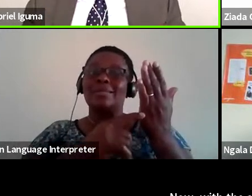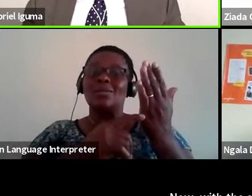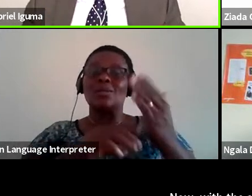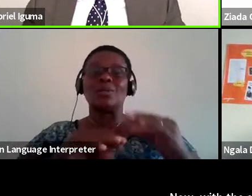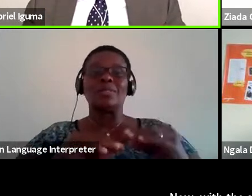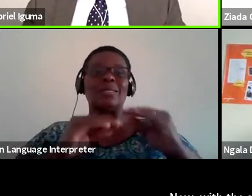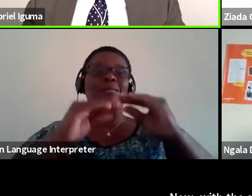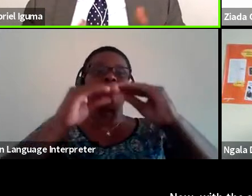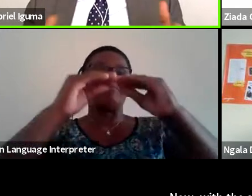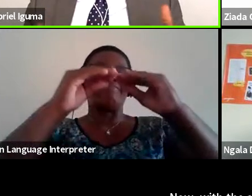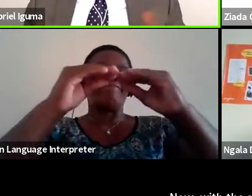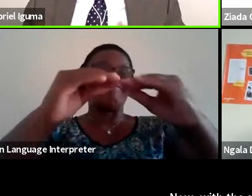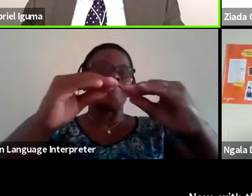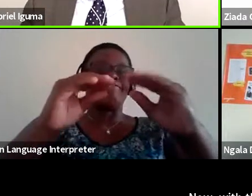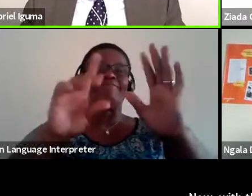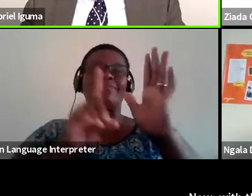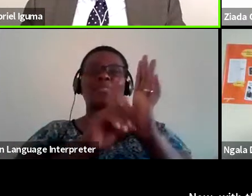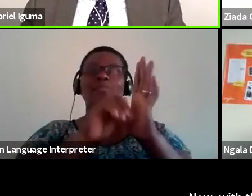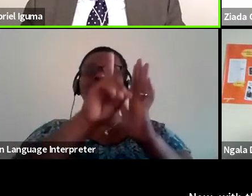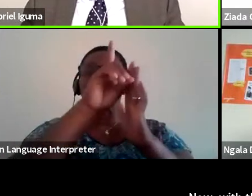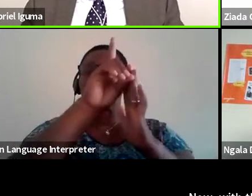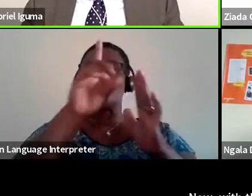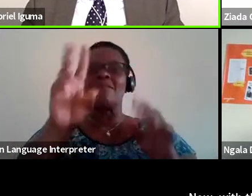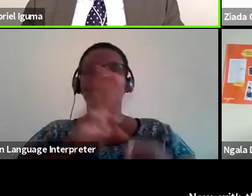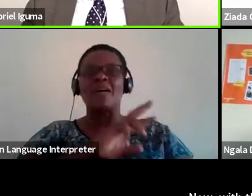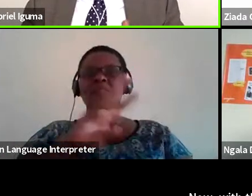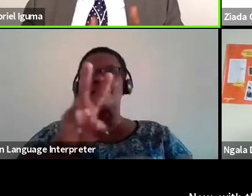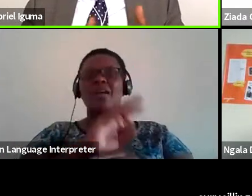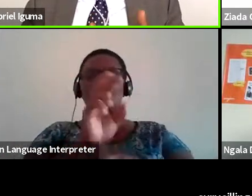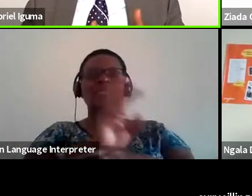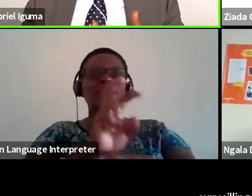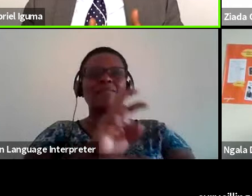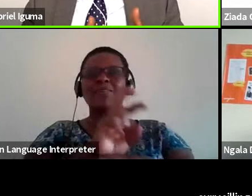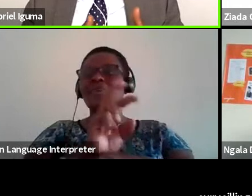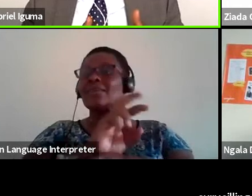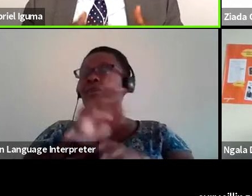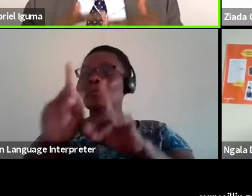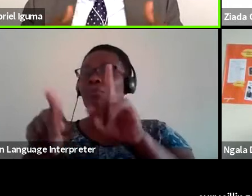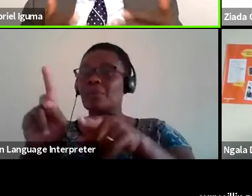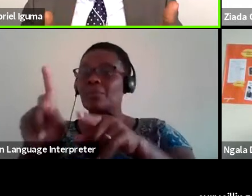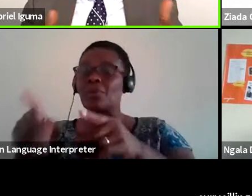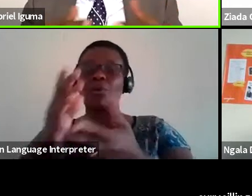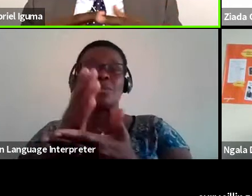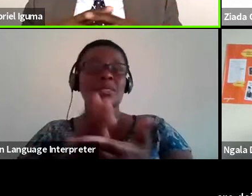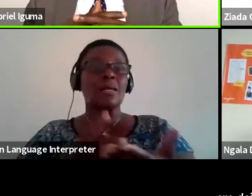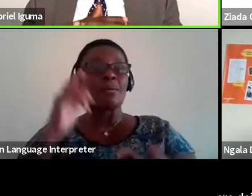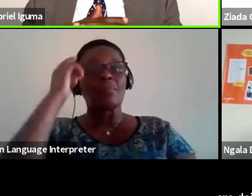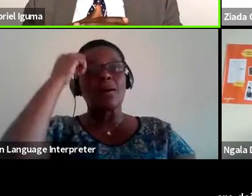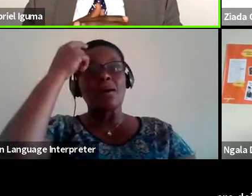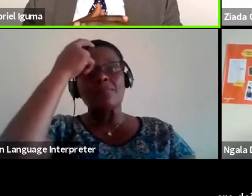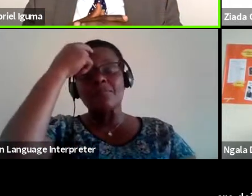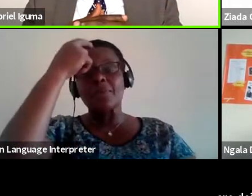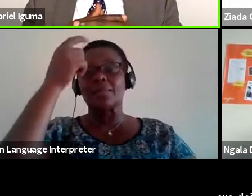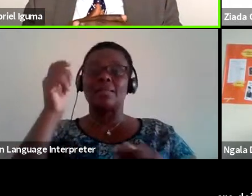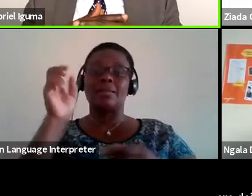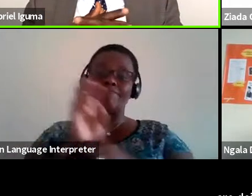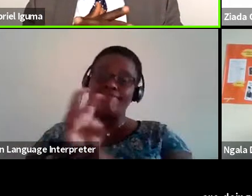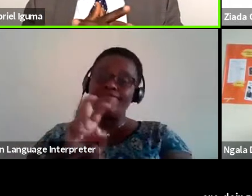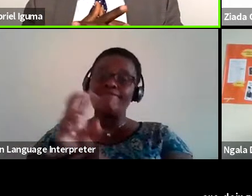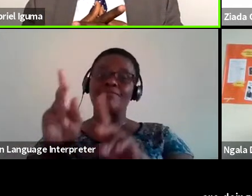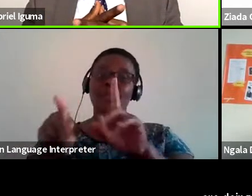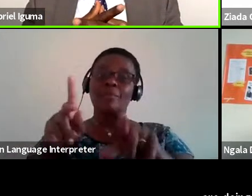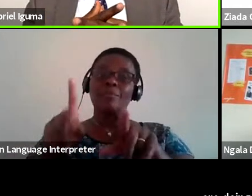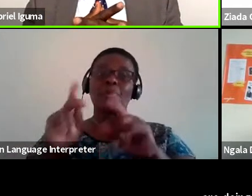surveilling citizens have increased. Some governments are doing this legally, that is, they have passed laws in order